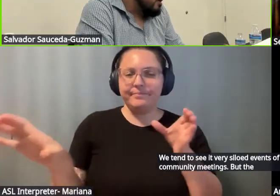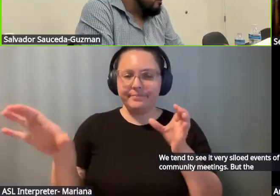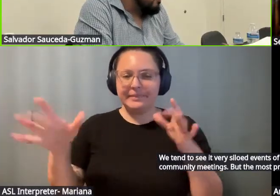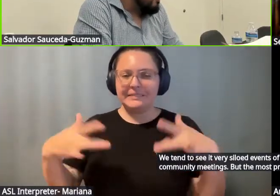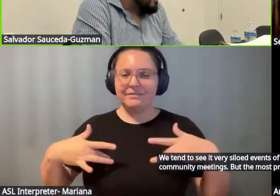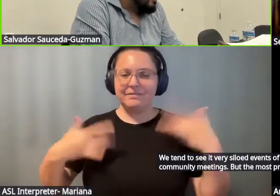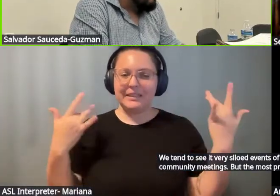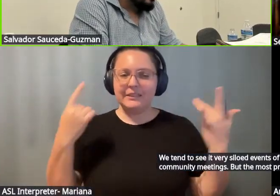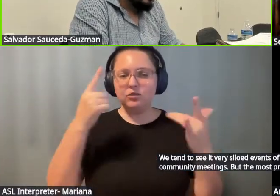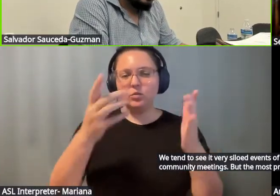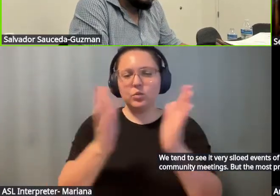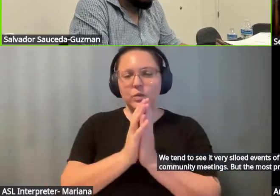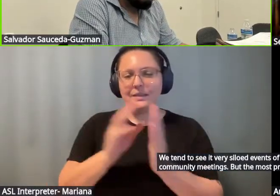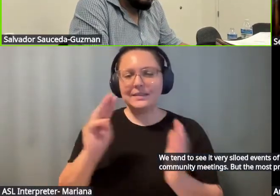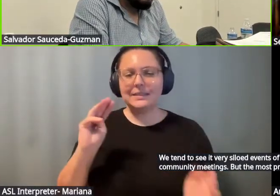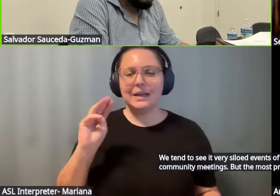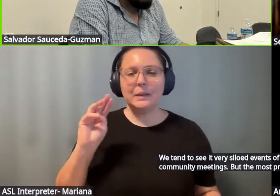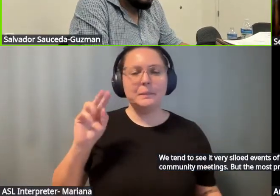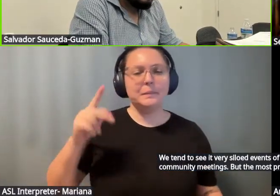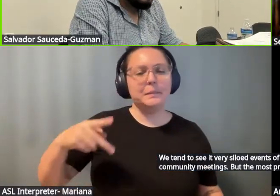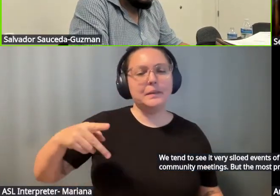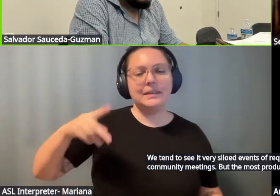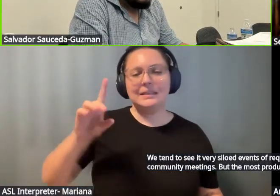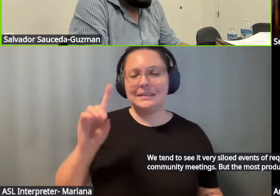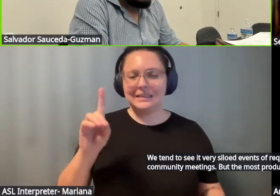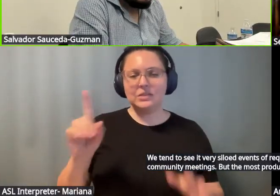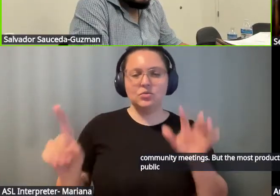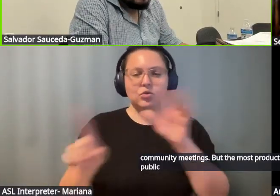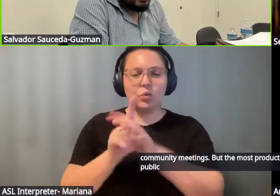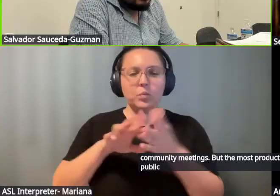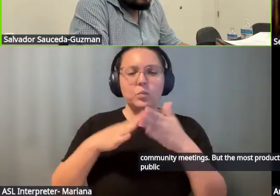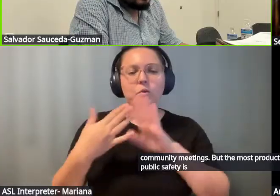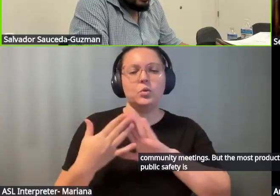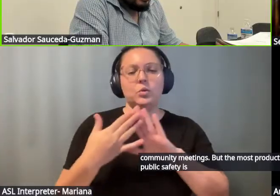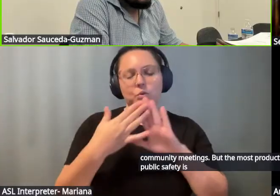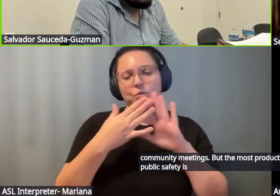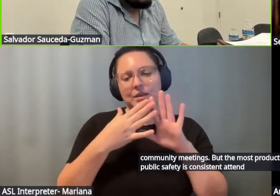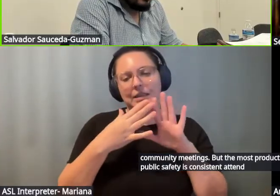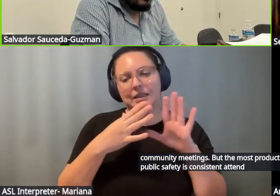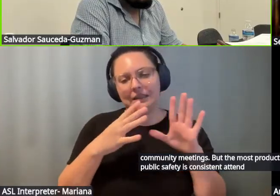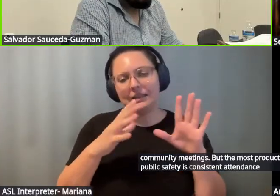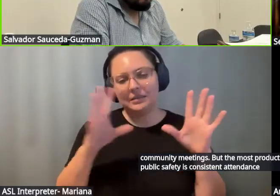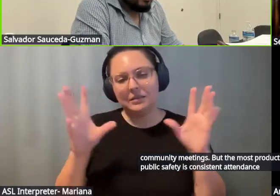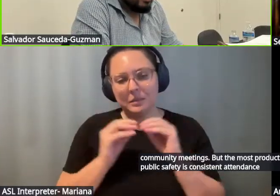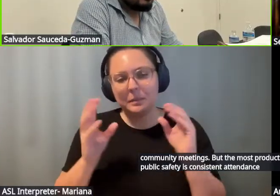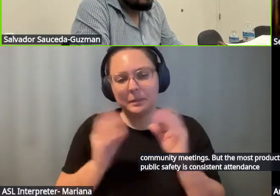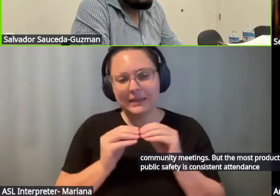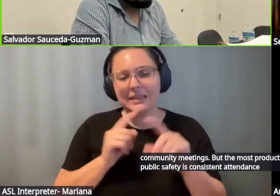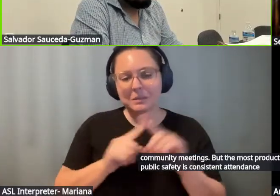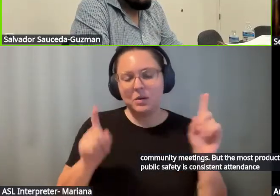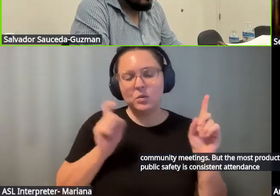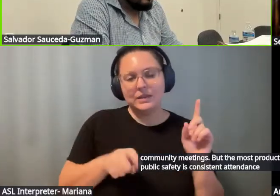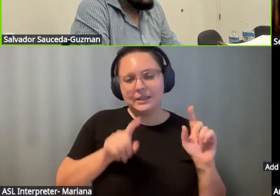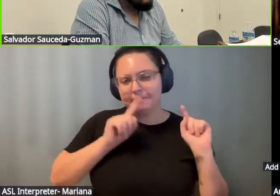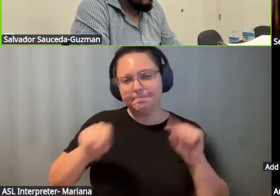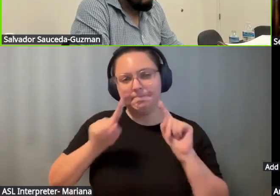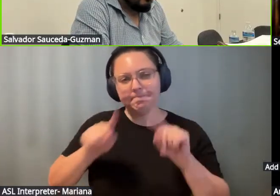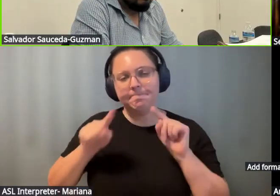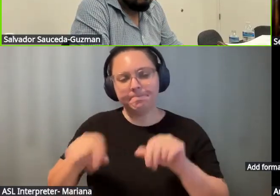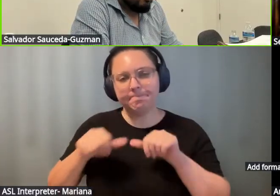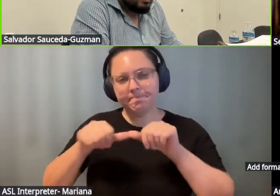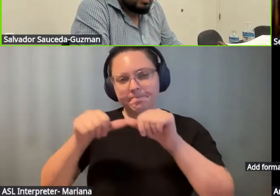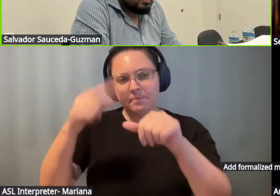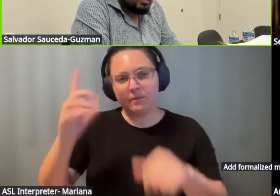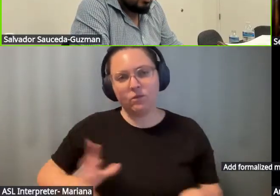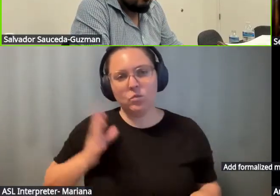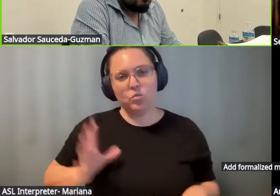form of input and engagement for public safety is consistent attendance at formalized meetings that have